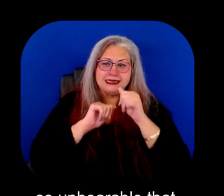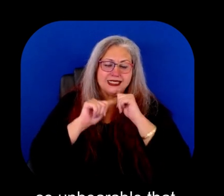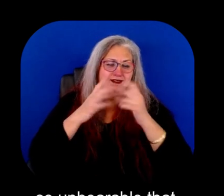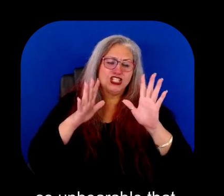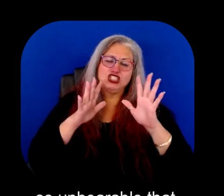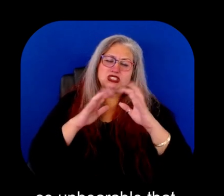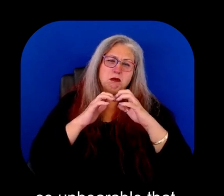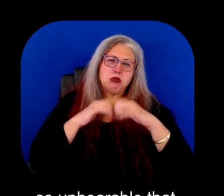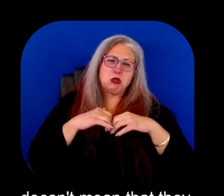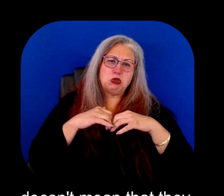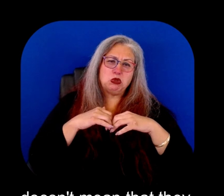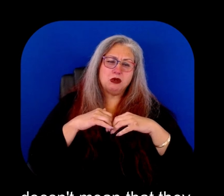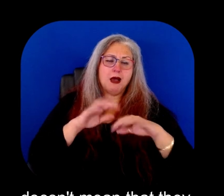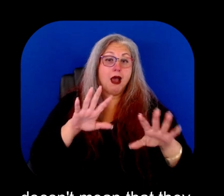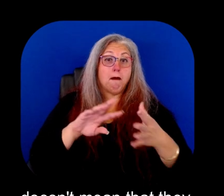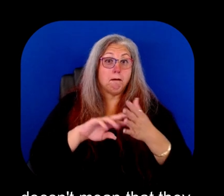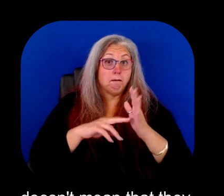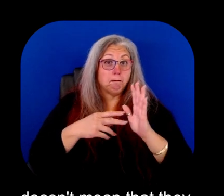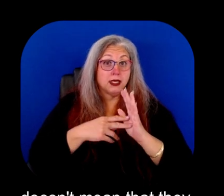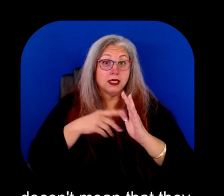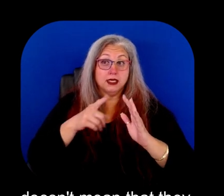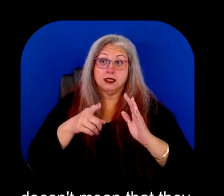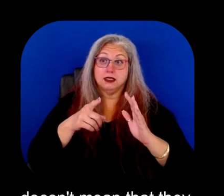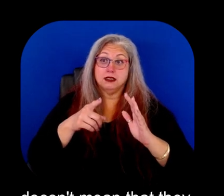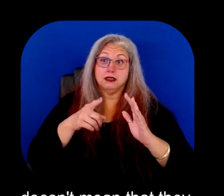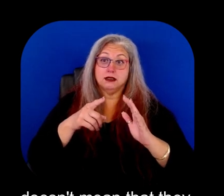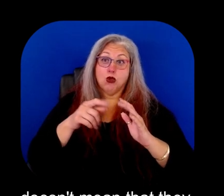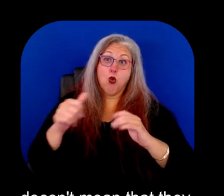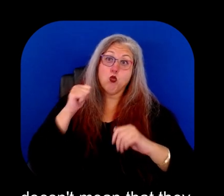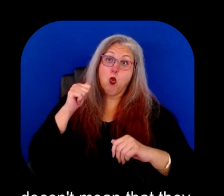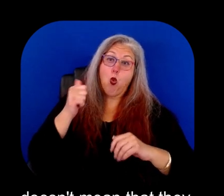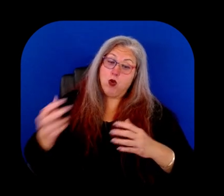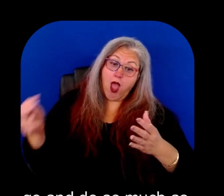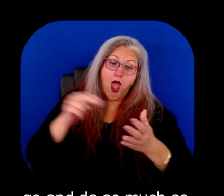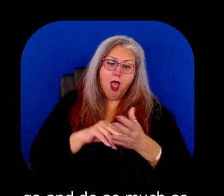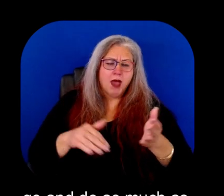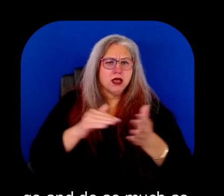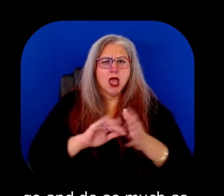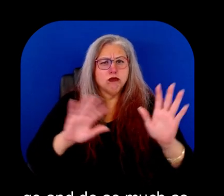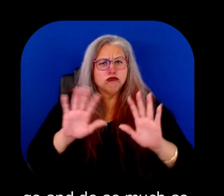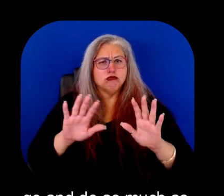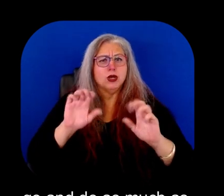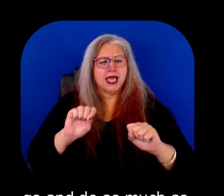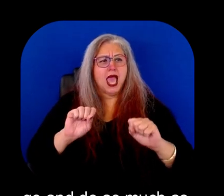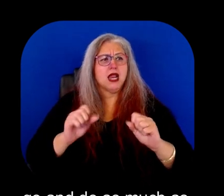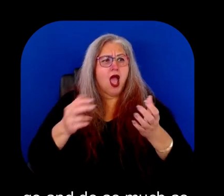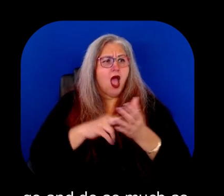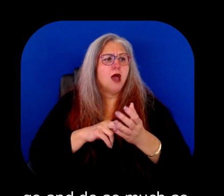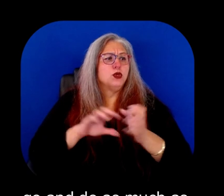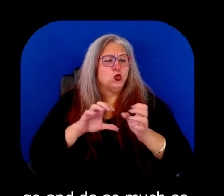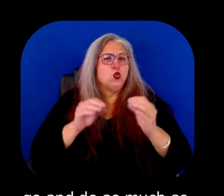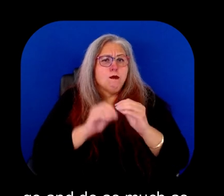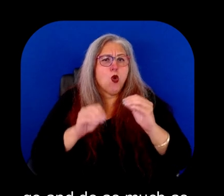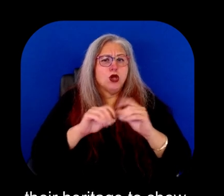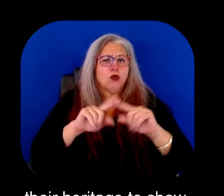break down, but it doesn't mean that they don't stand up again and go and do as much as they can